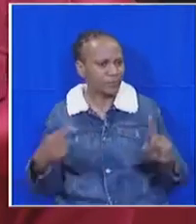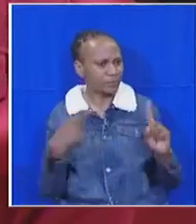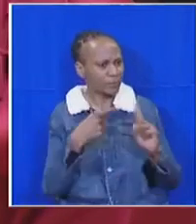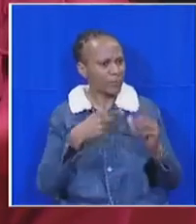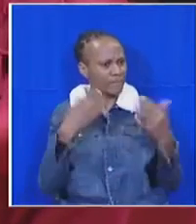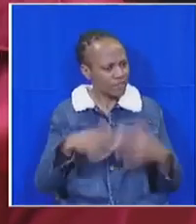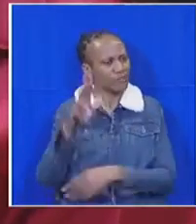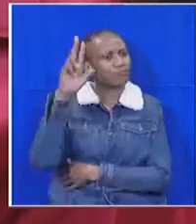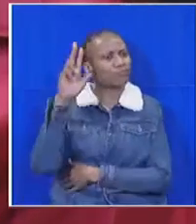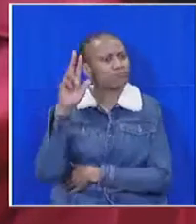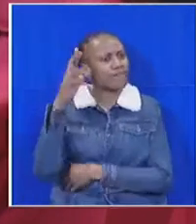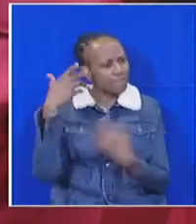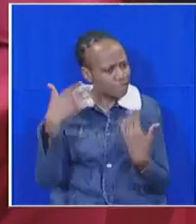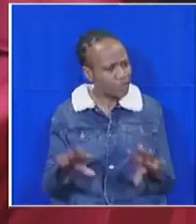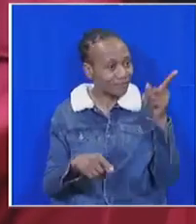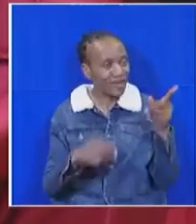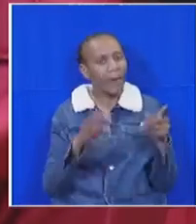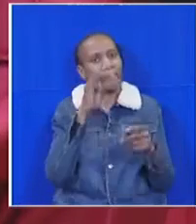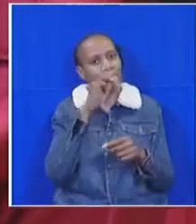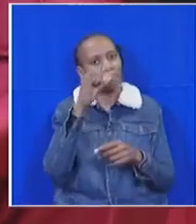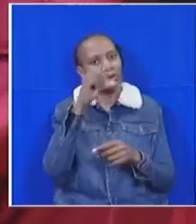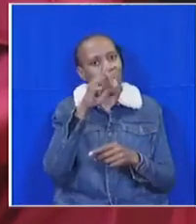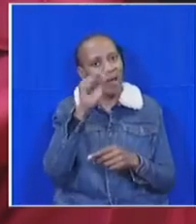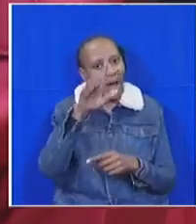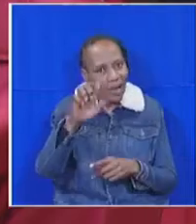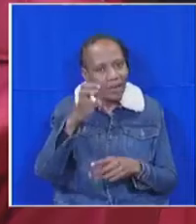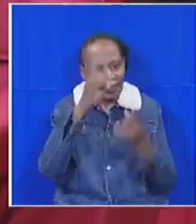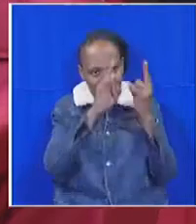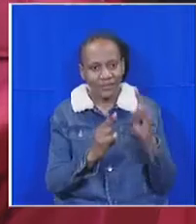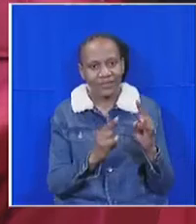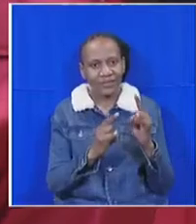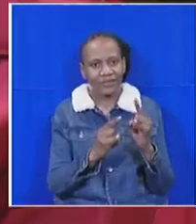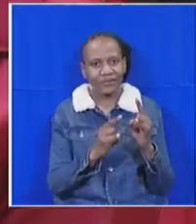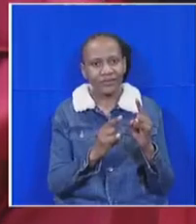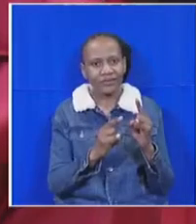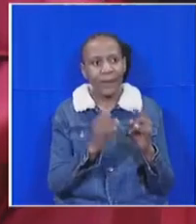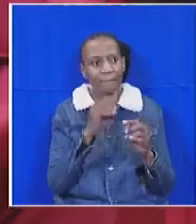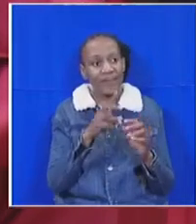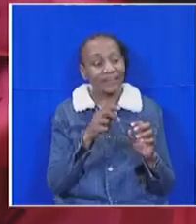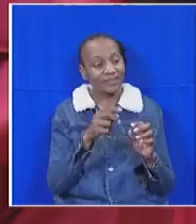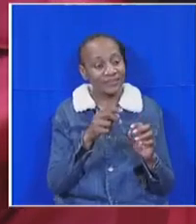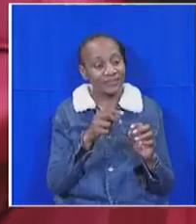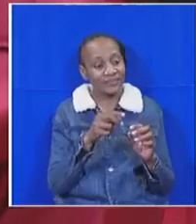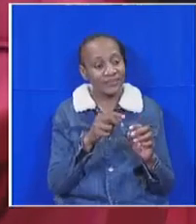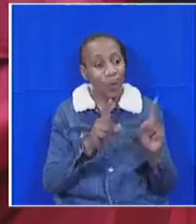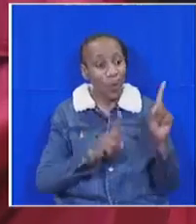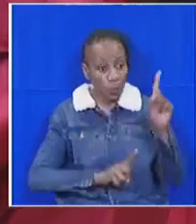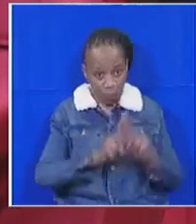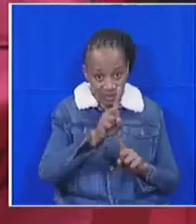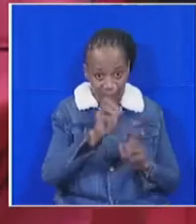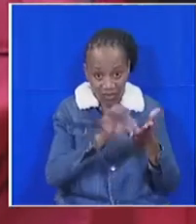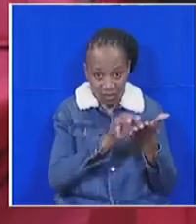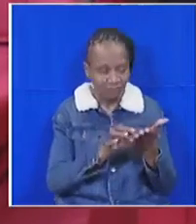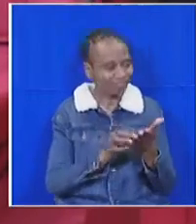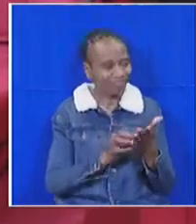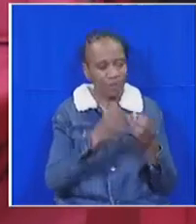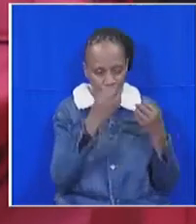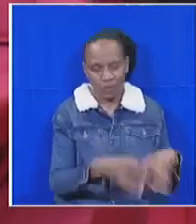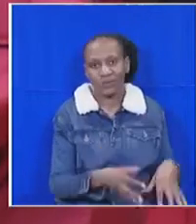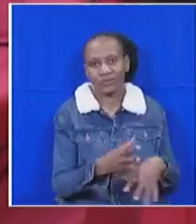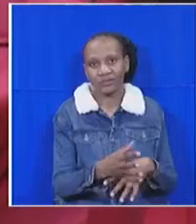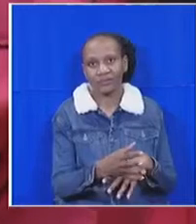in as a councillor. She even stood as a mayor and lost. It's not in dispute. And immediately when she